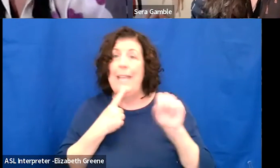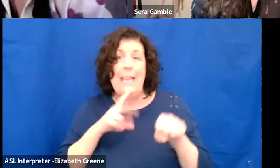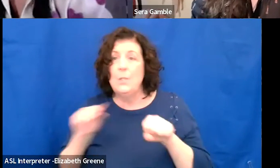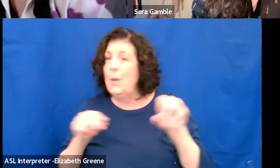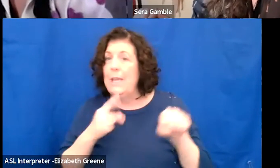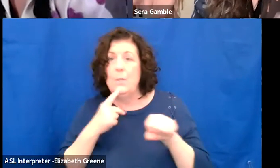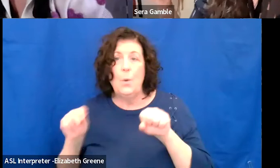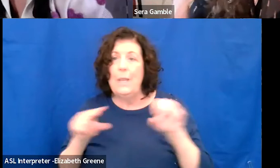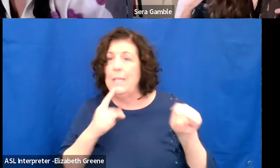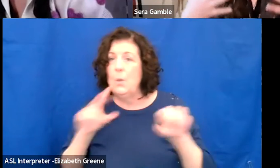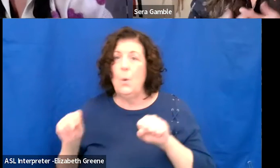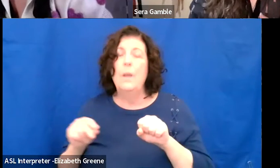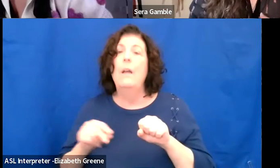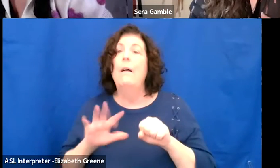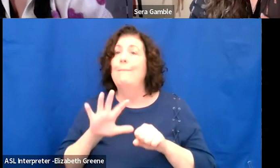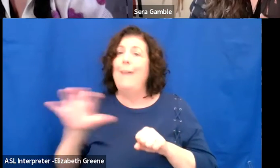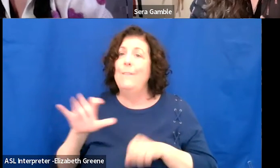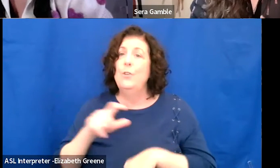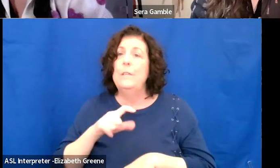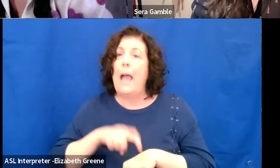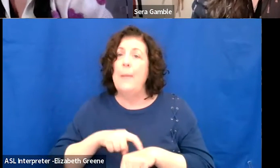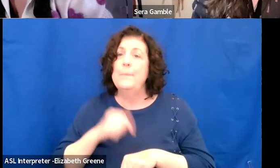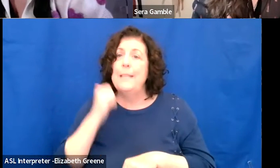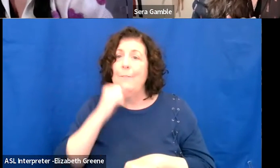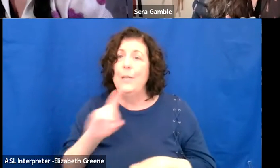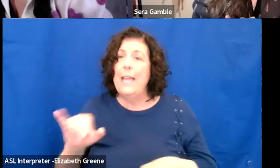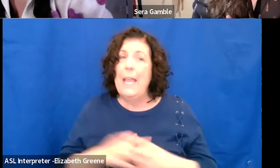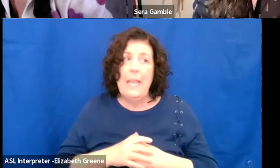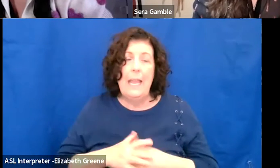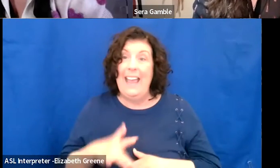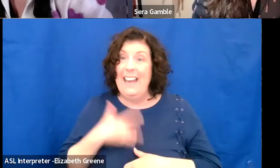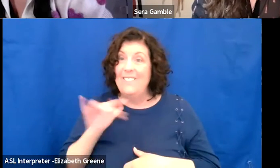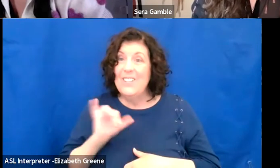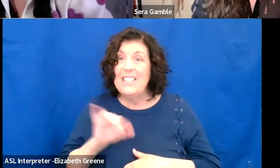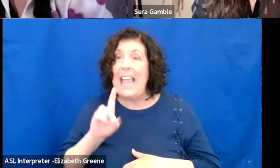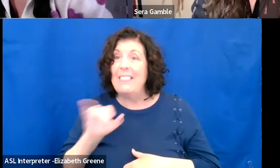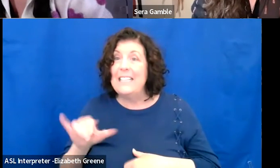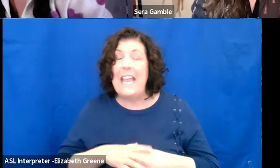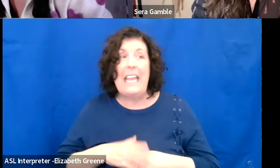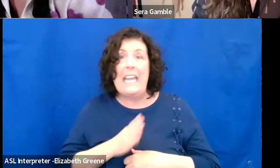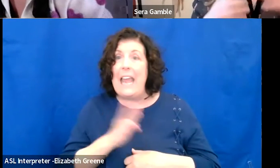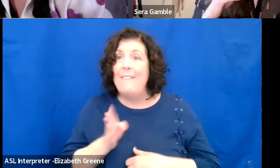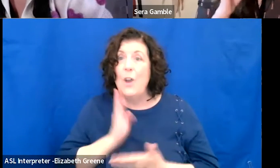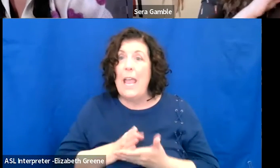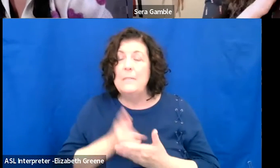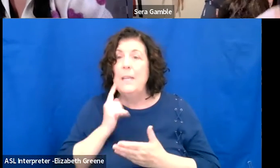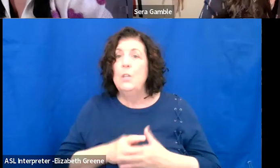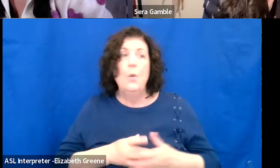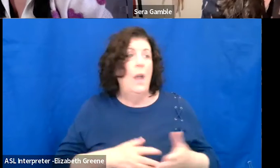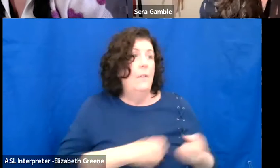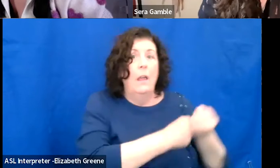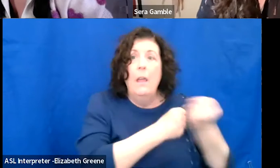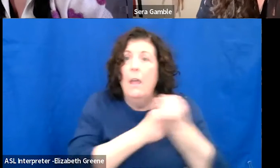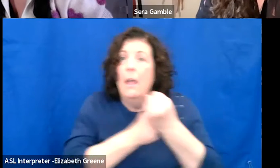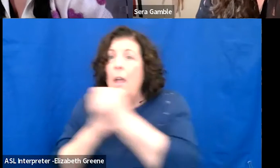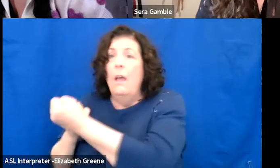And it does give you this feeling of like your day can never end because you have to keep everybody else's train moving. And over time, you start to